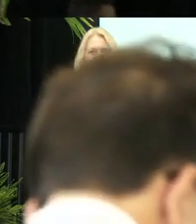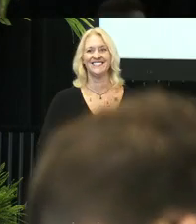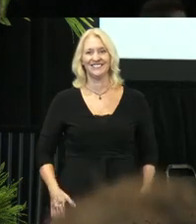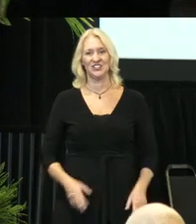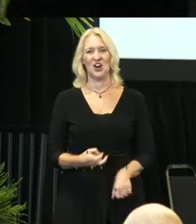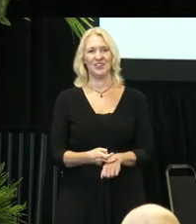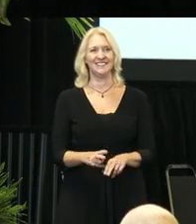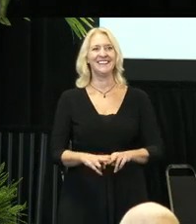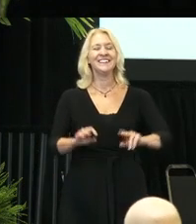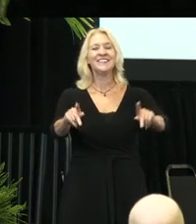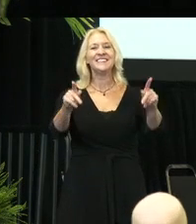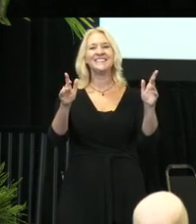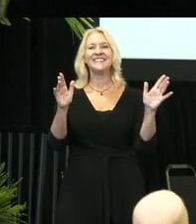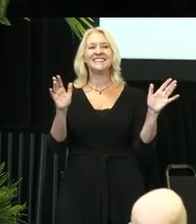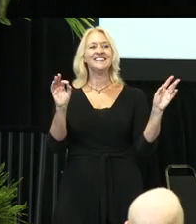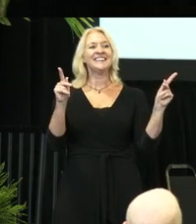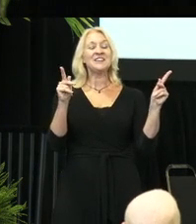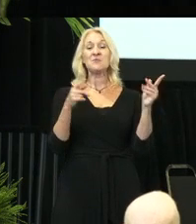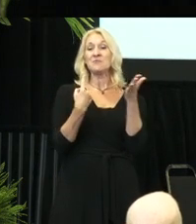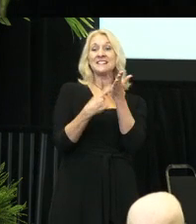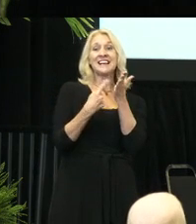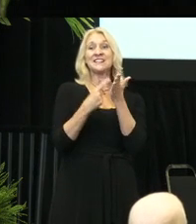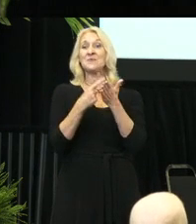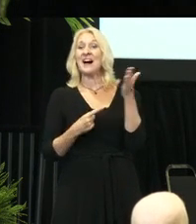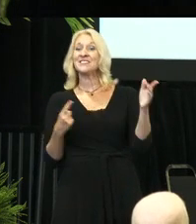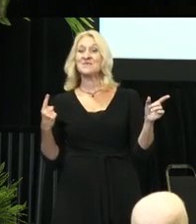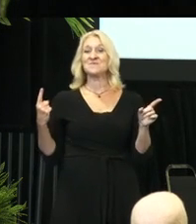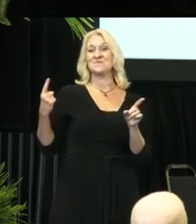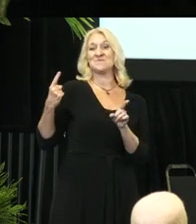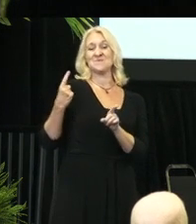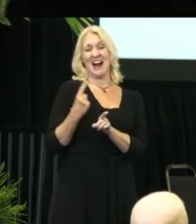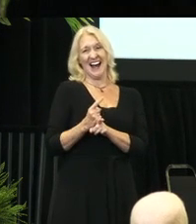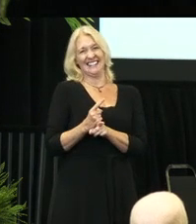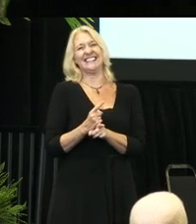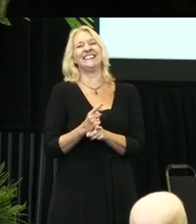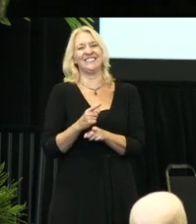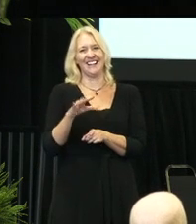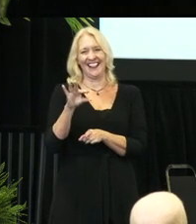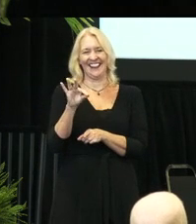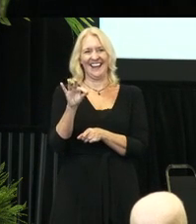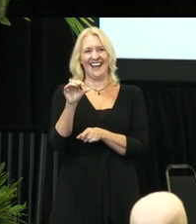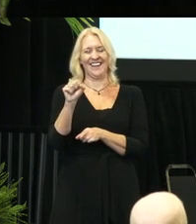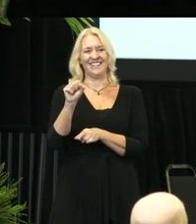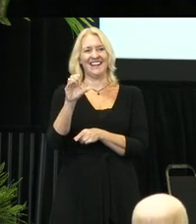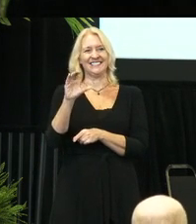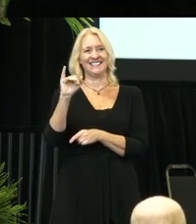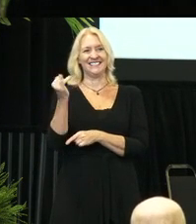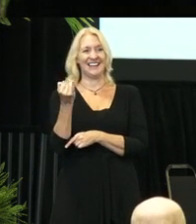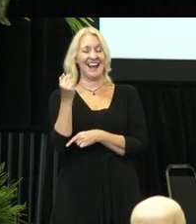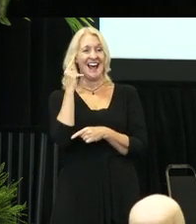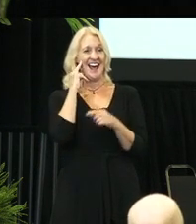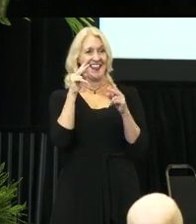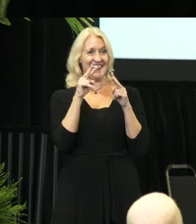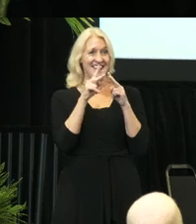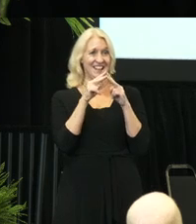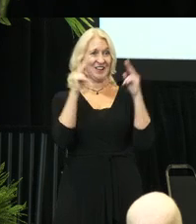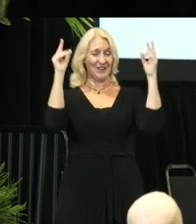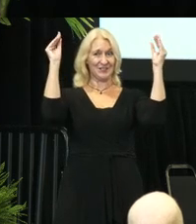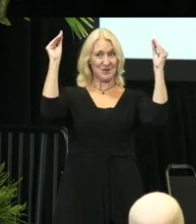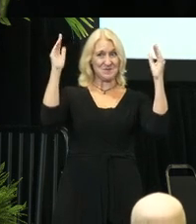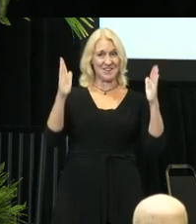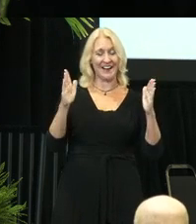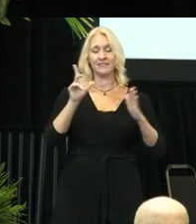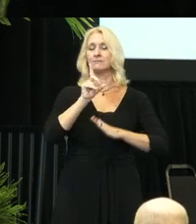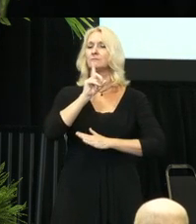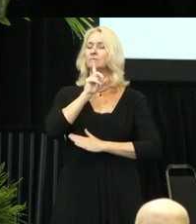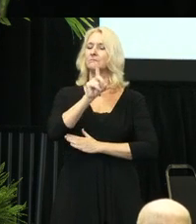Okay, when we're talking about what is right with FSCJ, I think Professor Rosalind Francis, Professor Chad Kuiper are